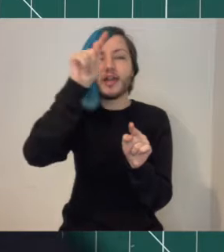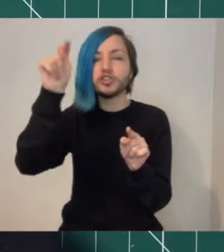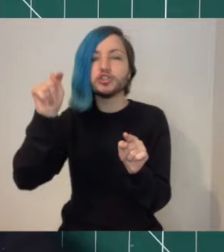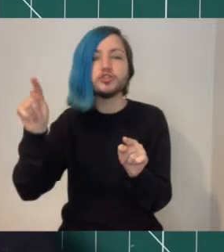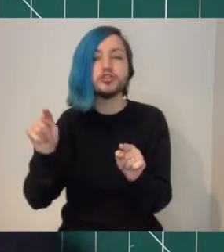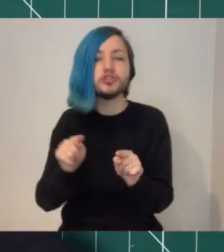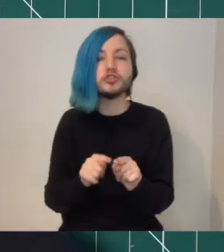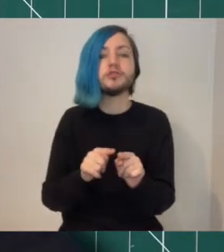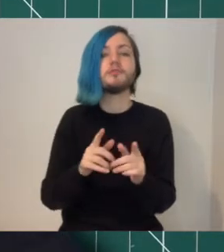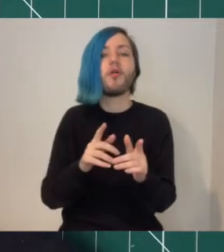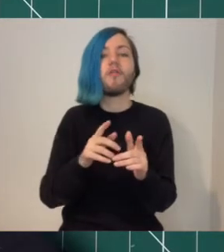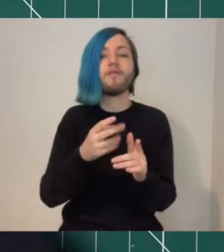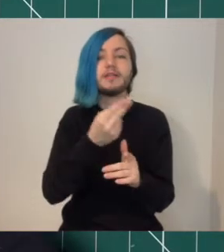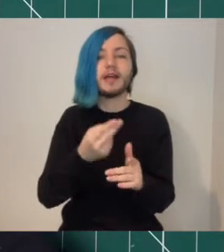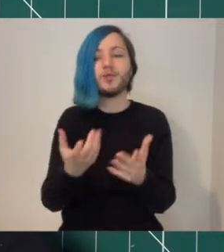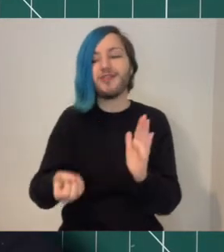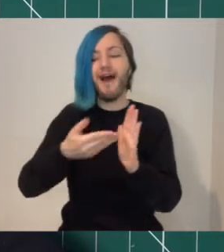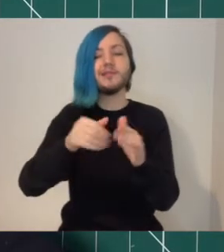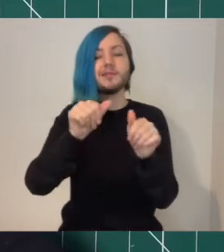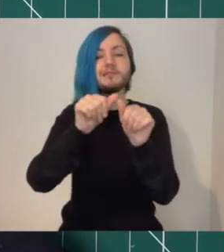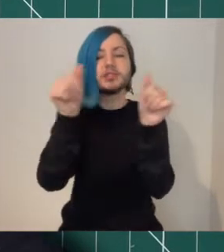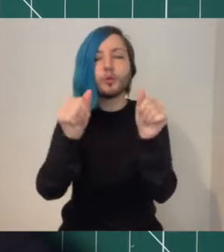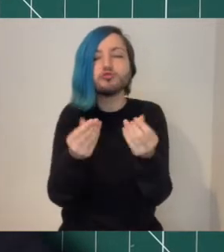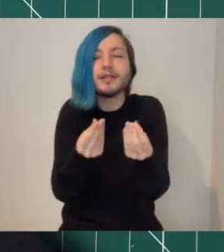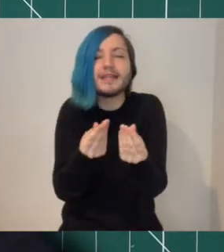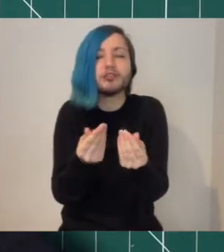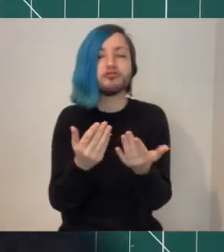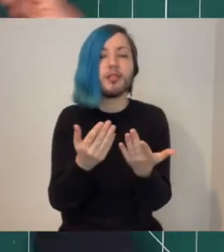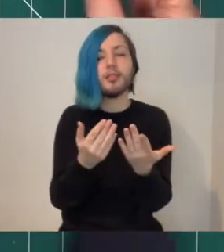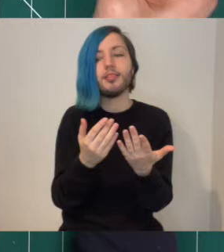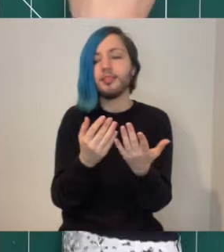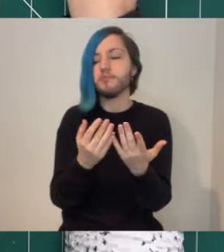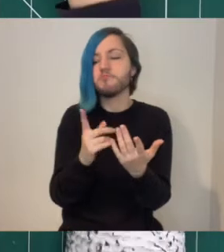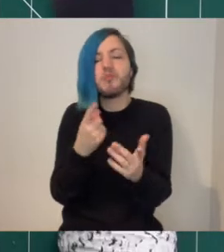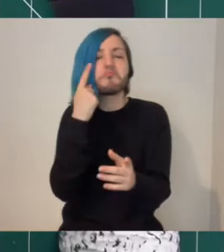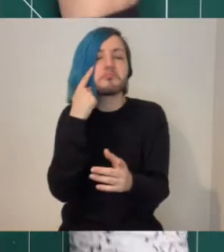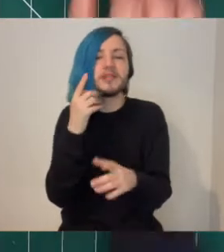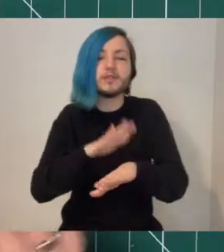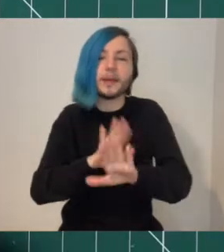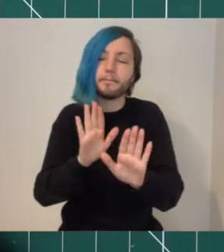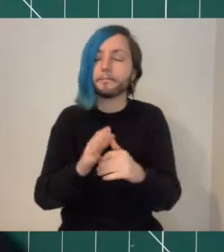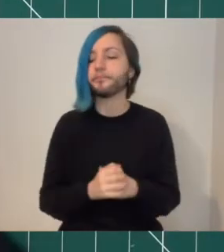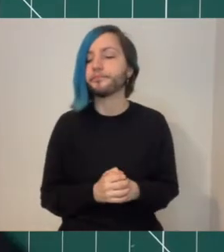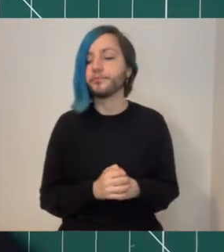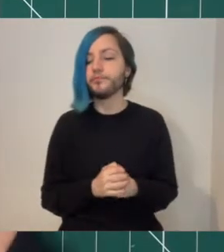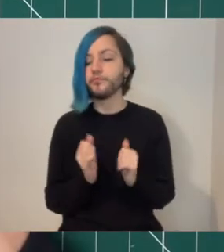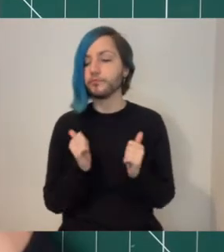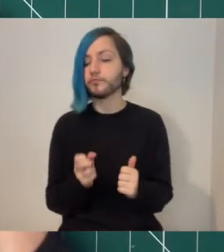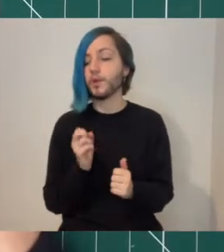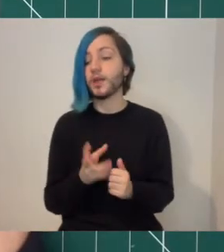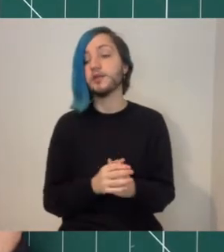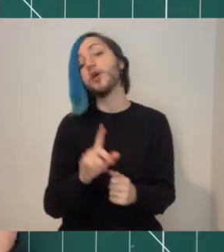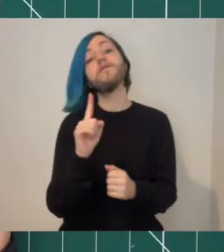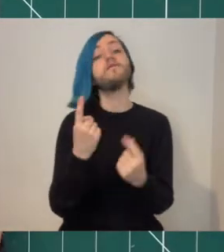around the design, which gives it a really nice sort of sculptural and textural element, but we'll see how we get on. So